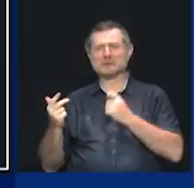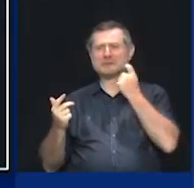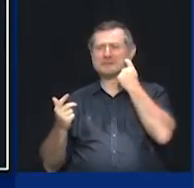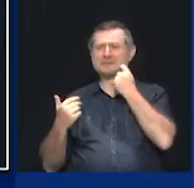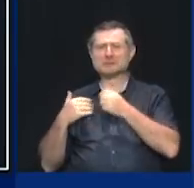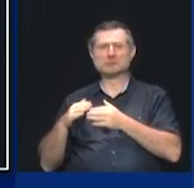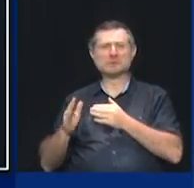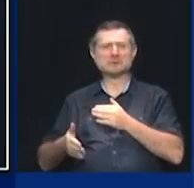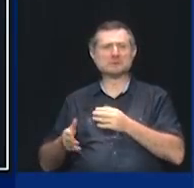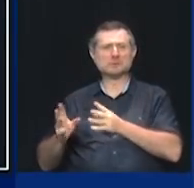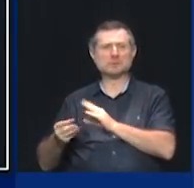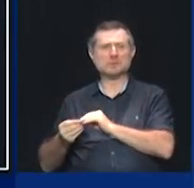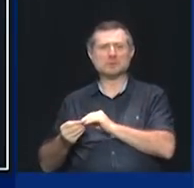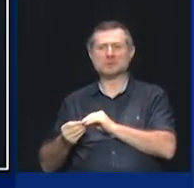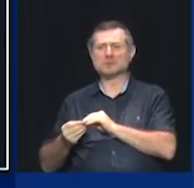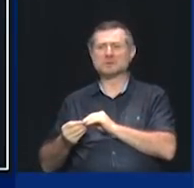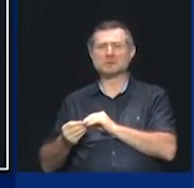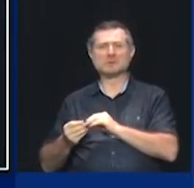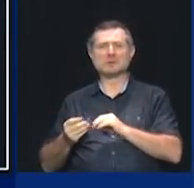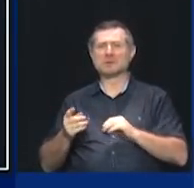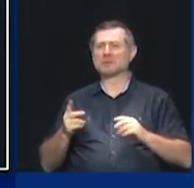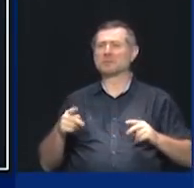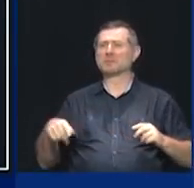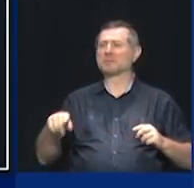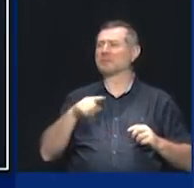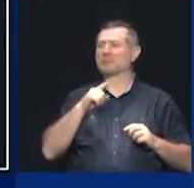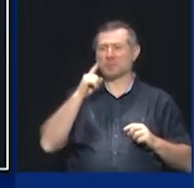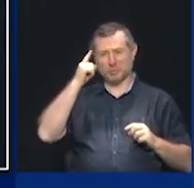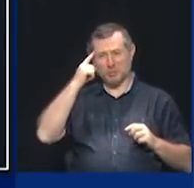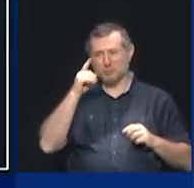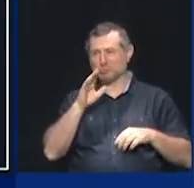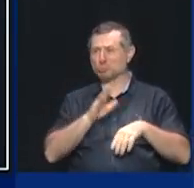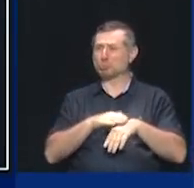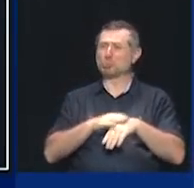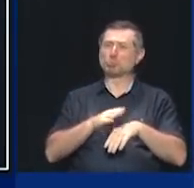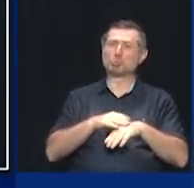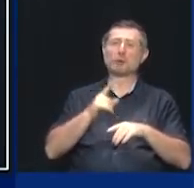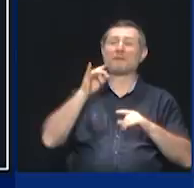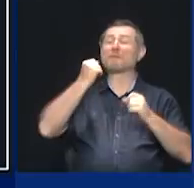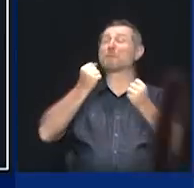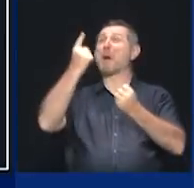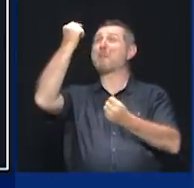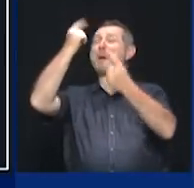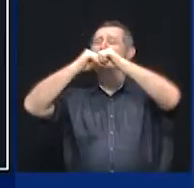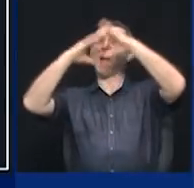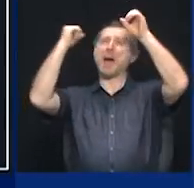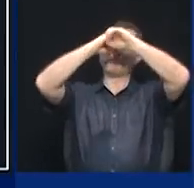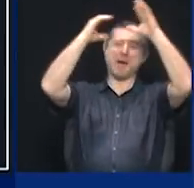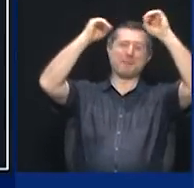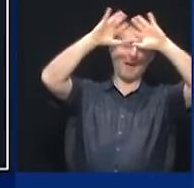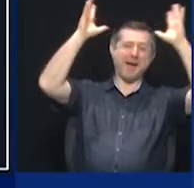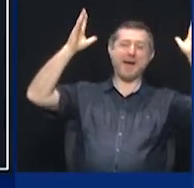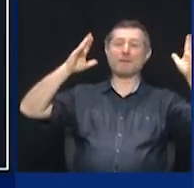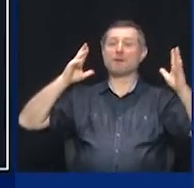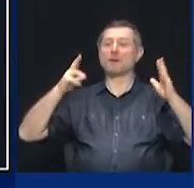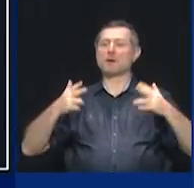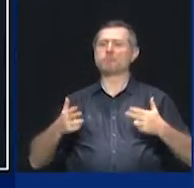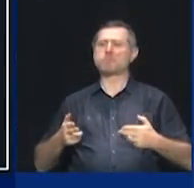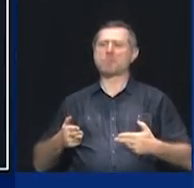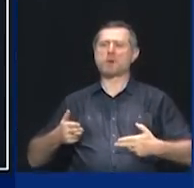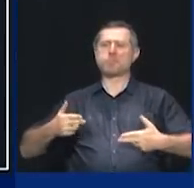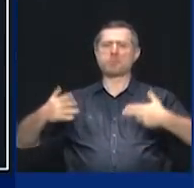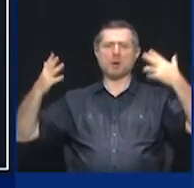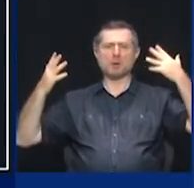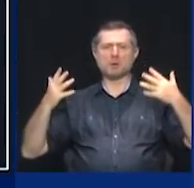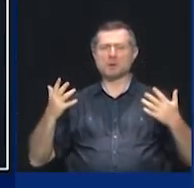4th weekend, those weren't fireworks you were hearing, those were gunfire that you were hearing. We're losing young people, we're